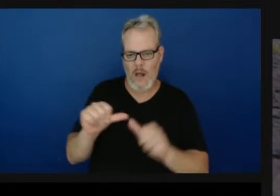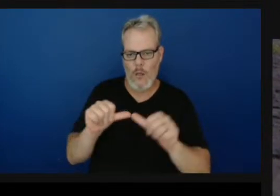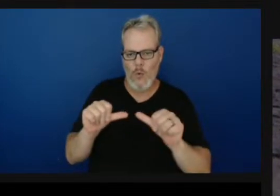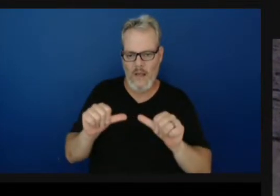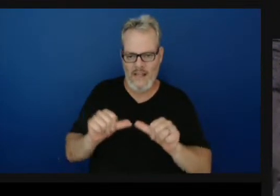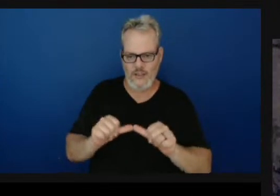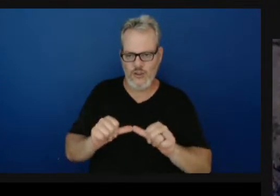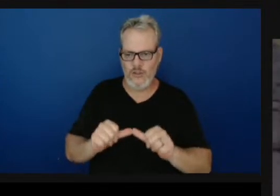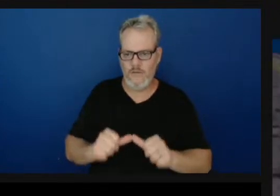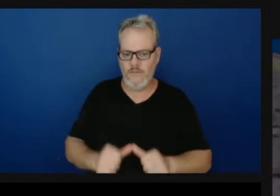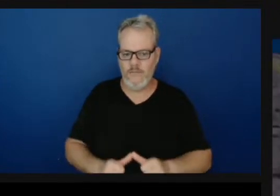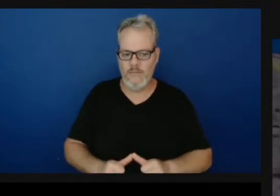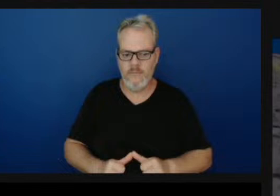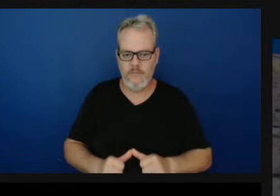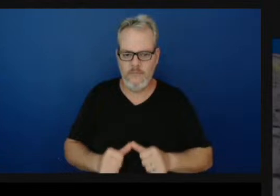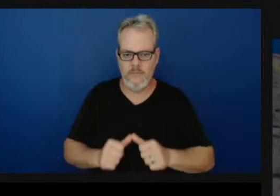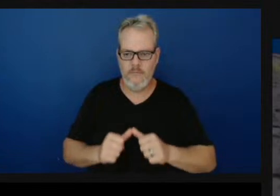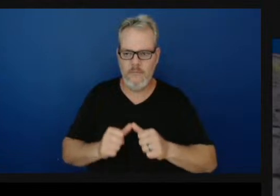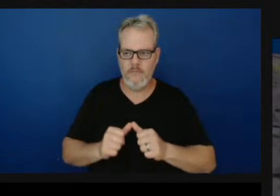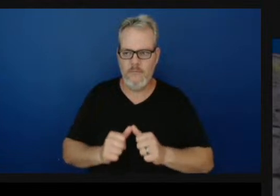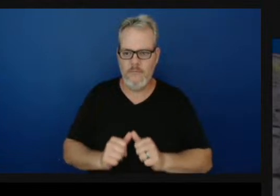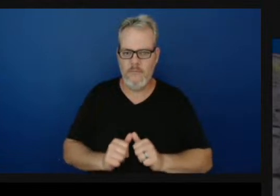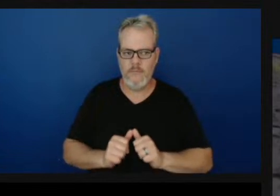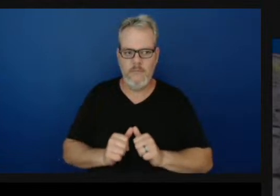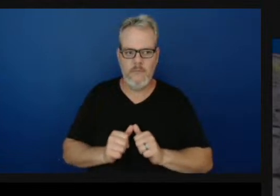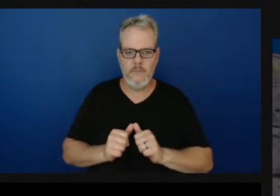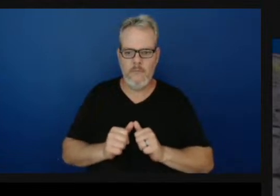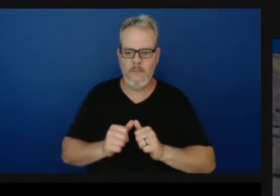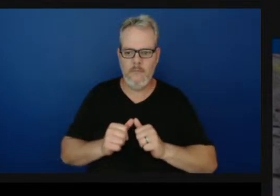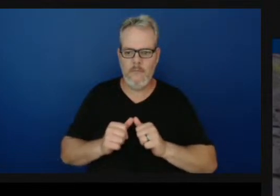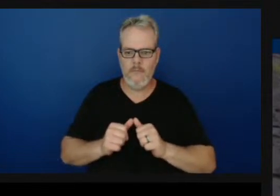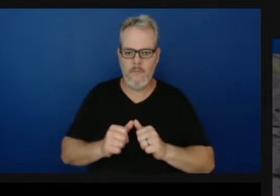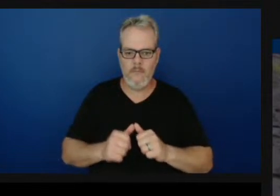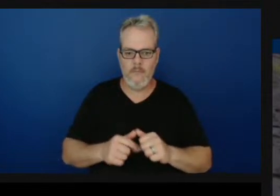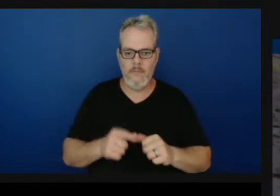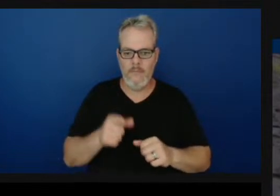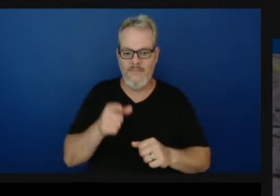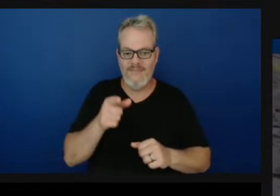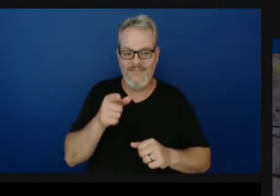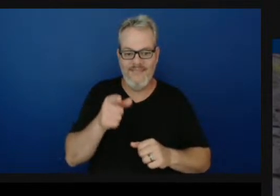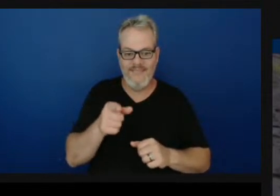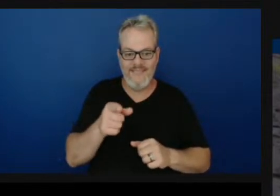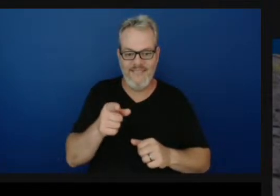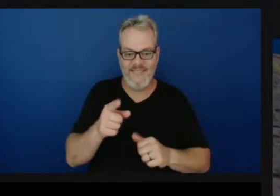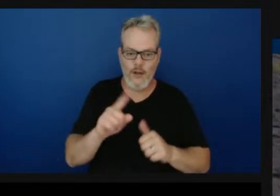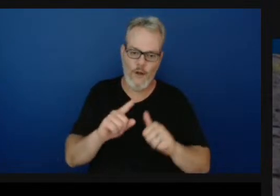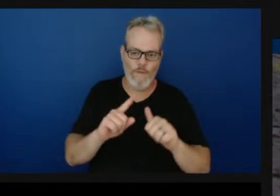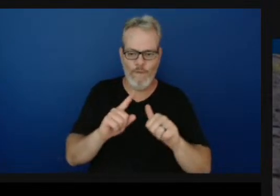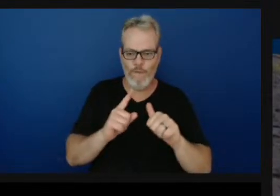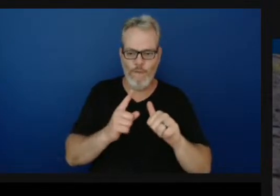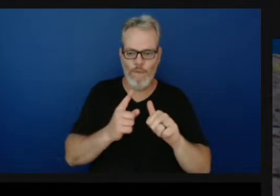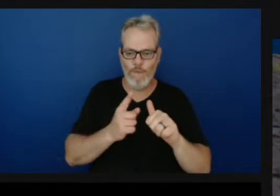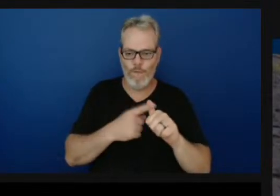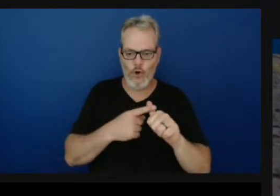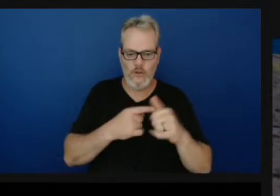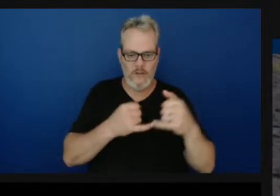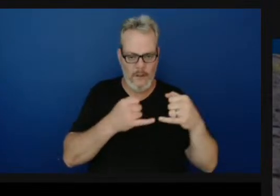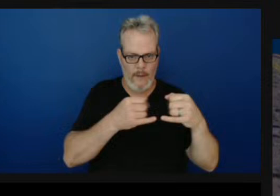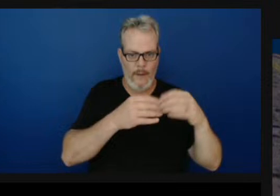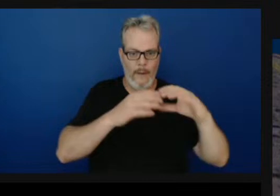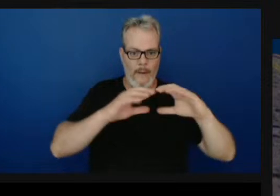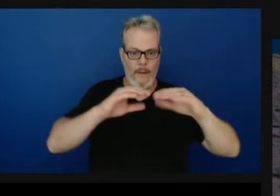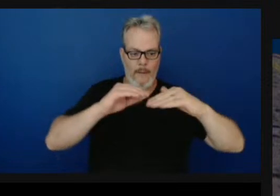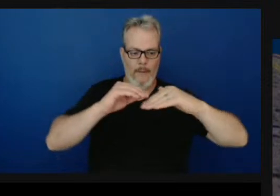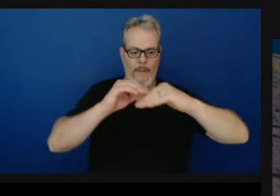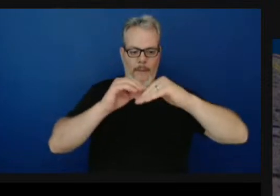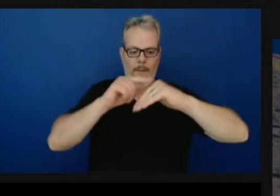here. This aerial view, there's the first cliff on the edge of the caldera,